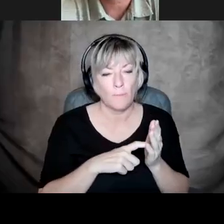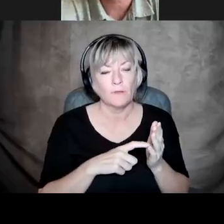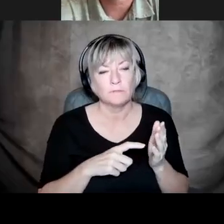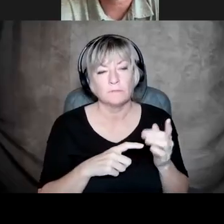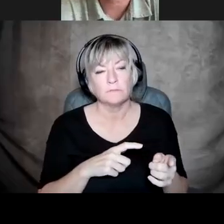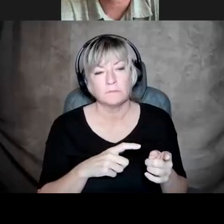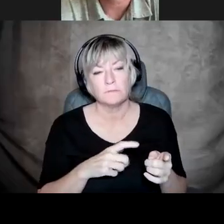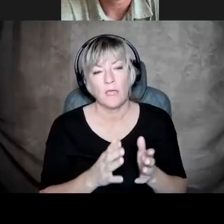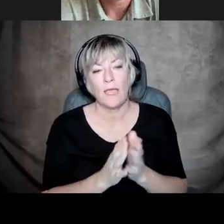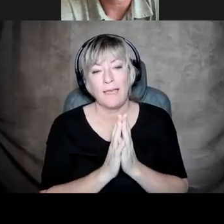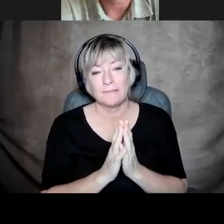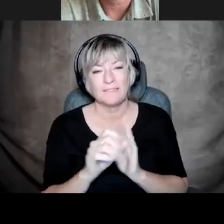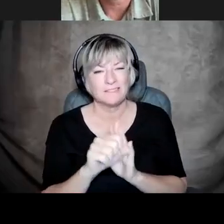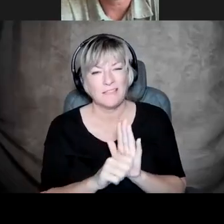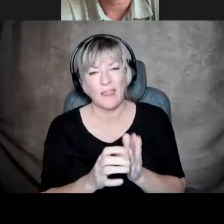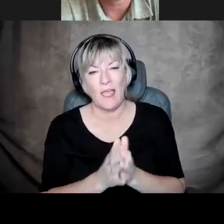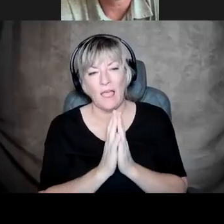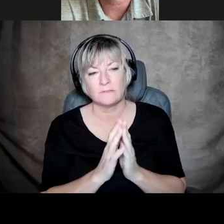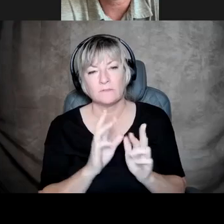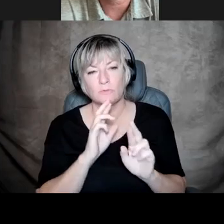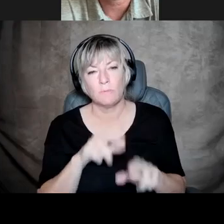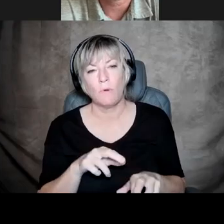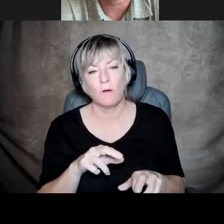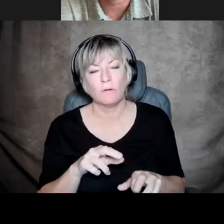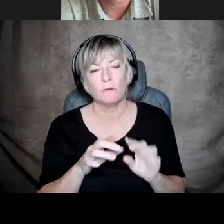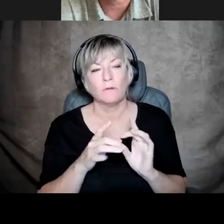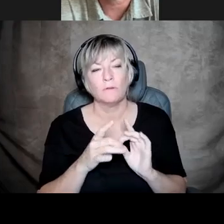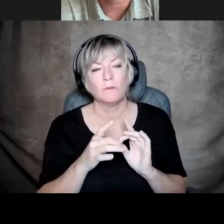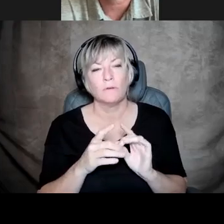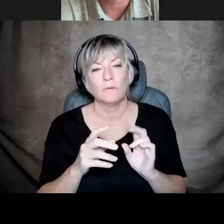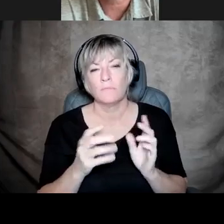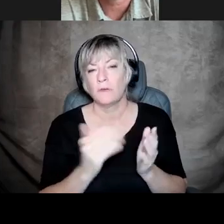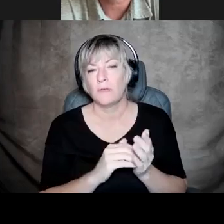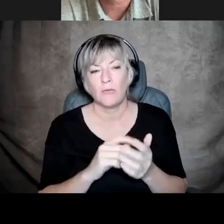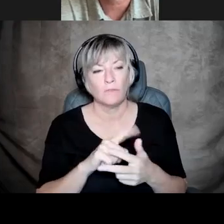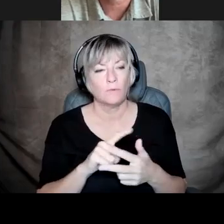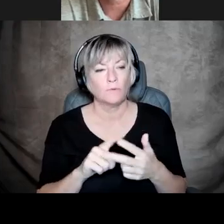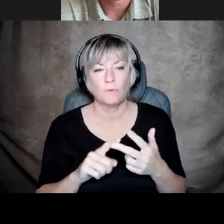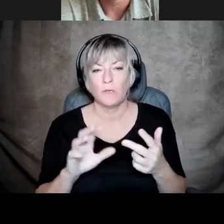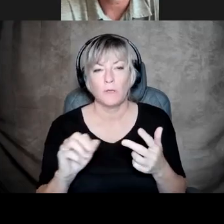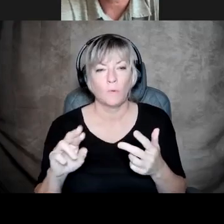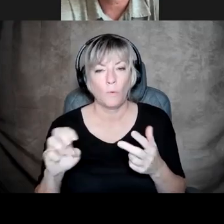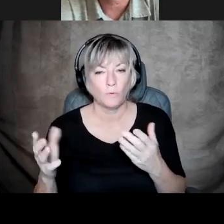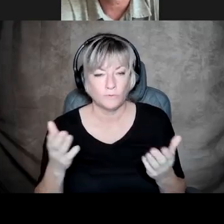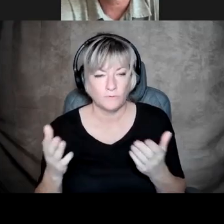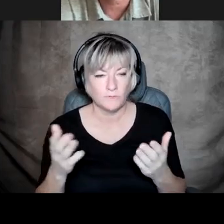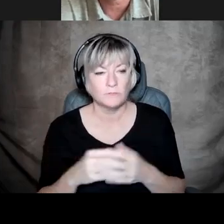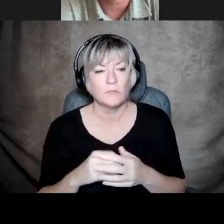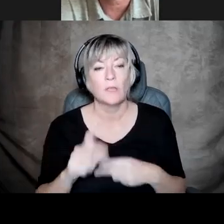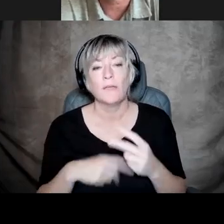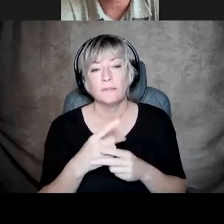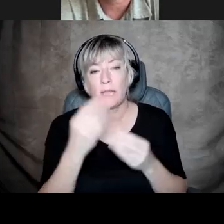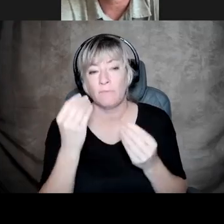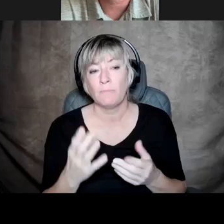are asked by the state to report out in terms of looking at, again, those 3 core services and the type of information